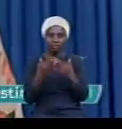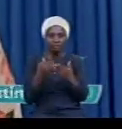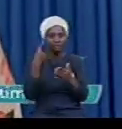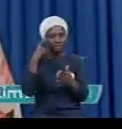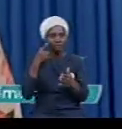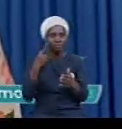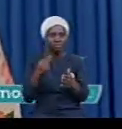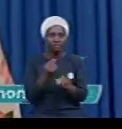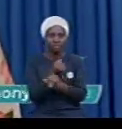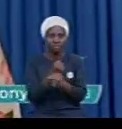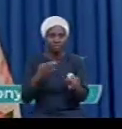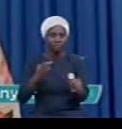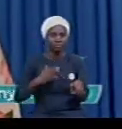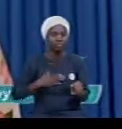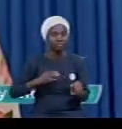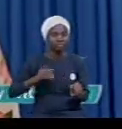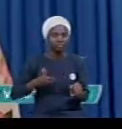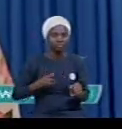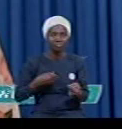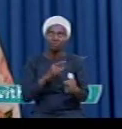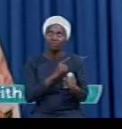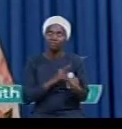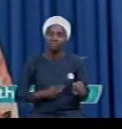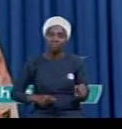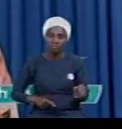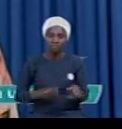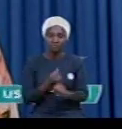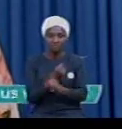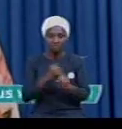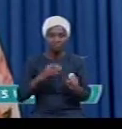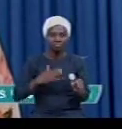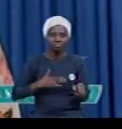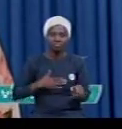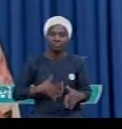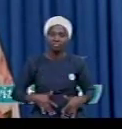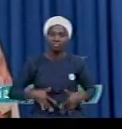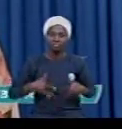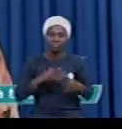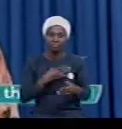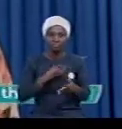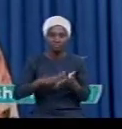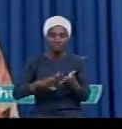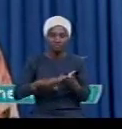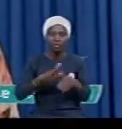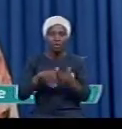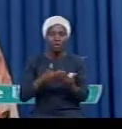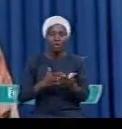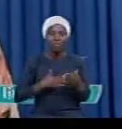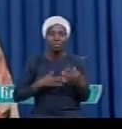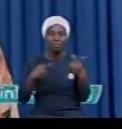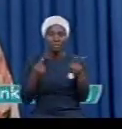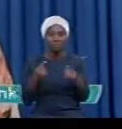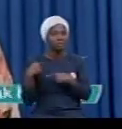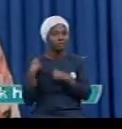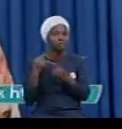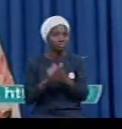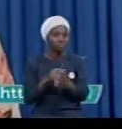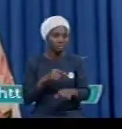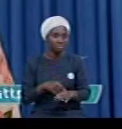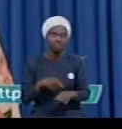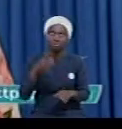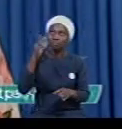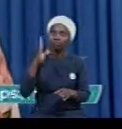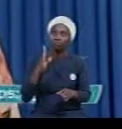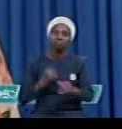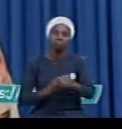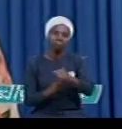mi. Olorun gba aye mi la. O si dari gbogbo ese meje mi. Lati igba na Olorun wa pelu mi.